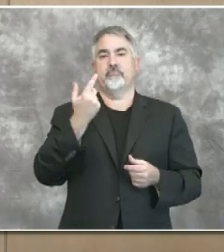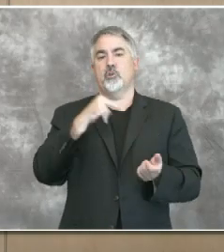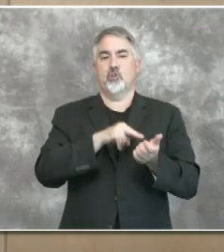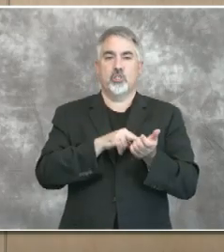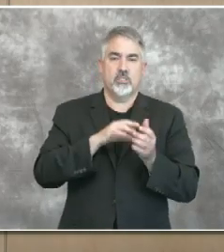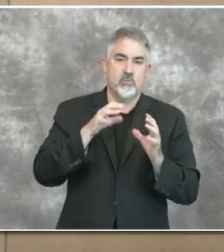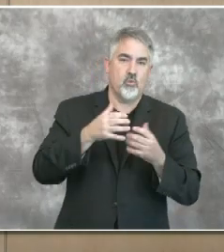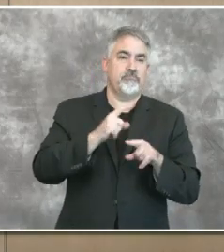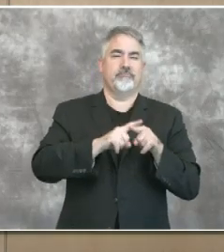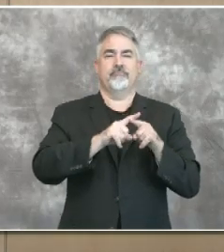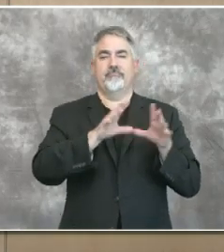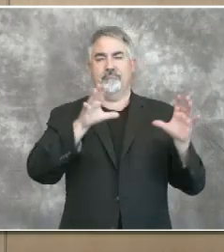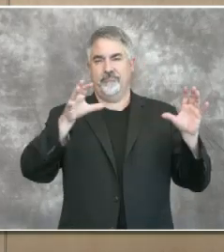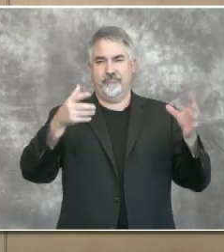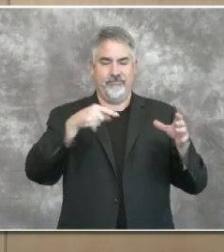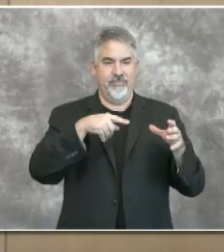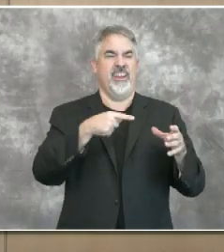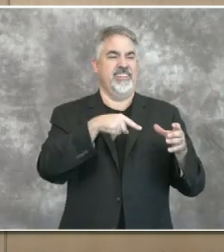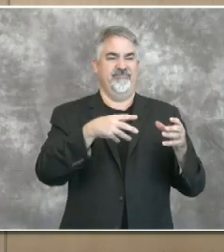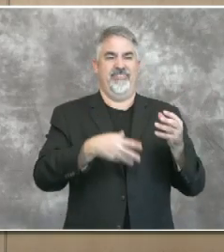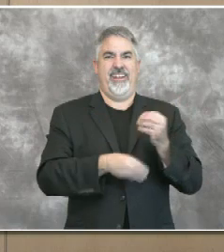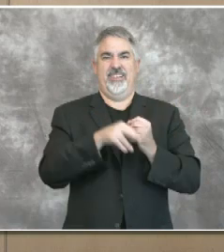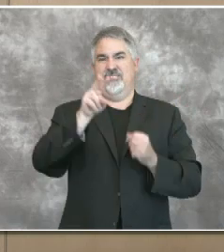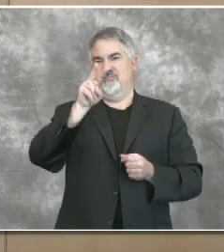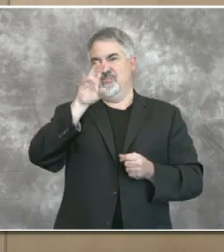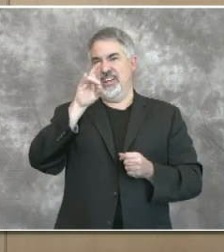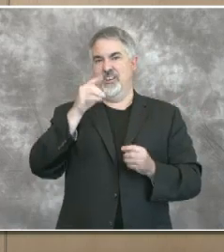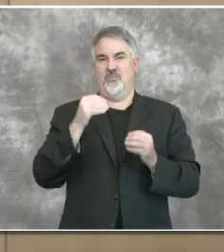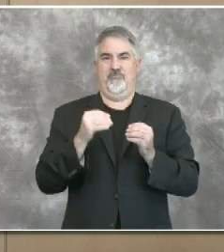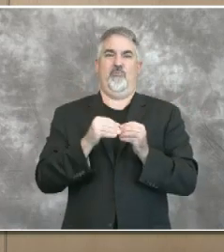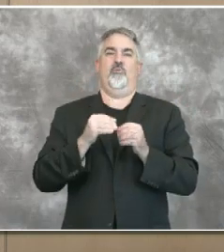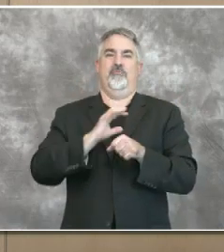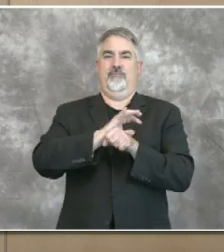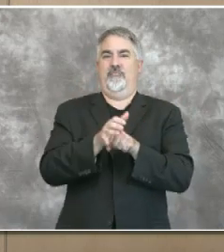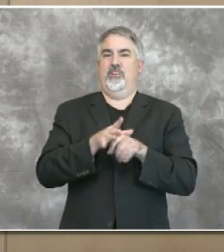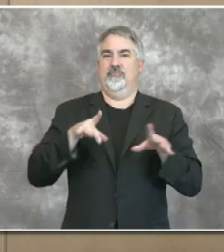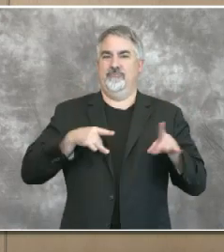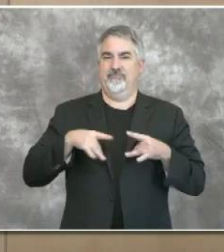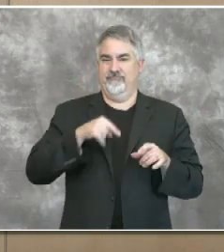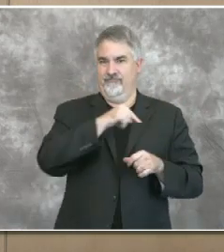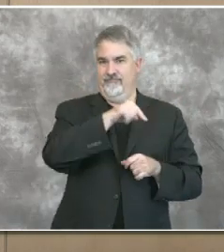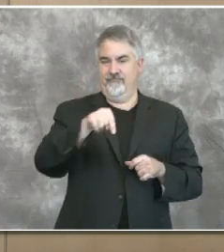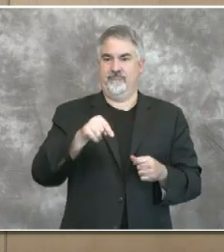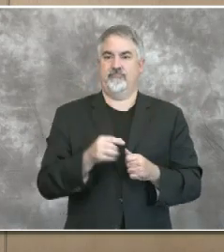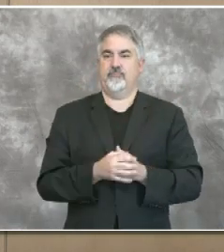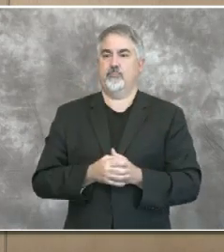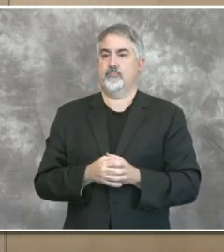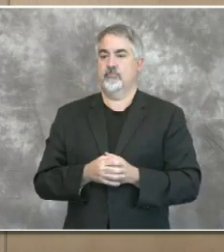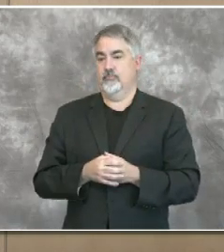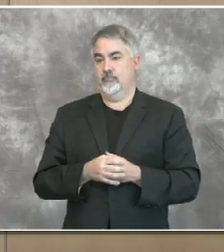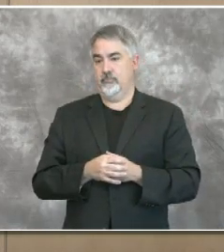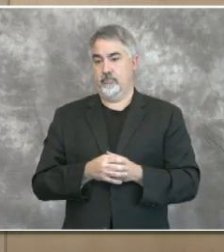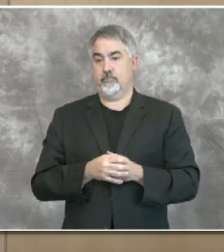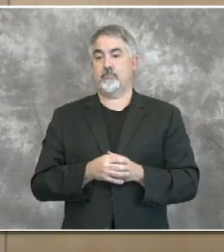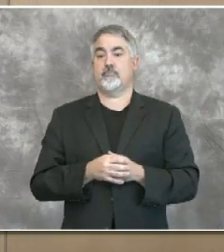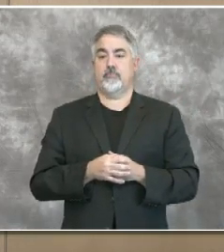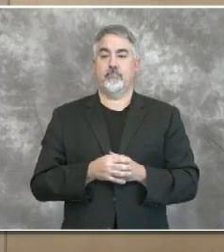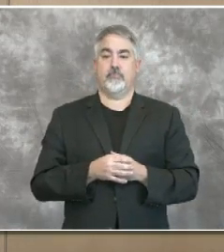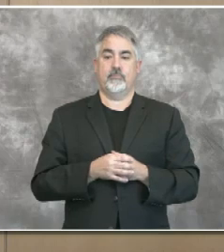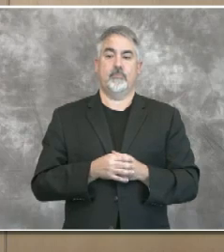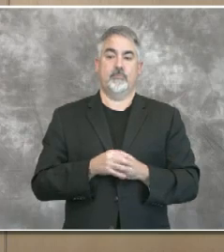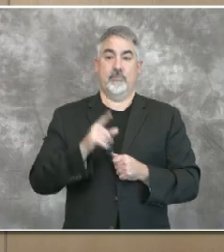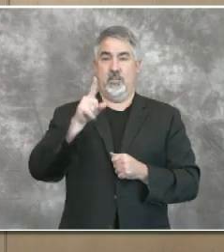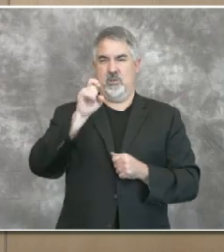represents 3 new outbreaks in this group. Collectively, this represents 183 cases and